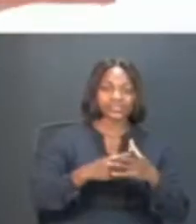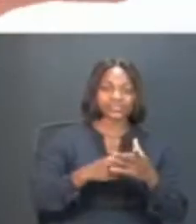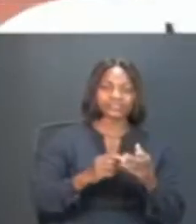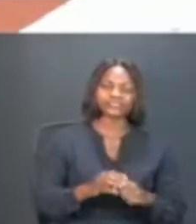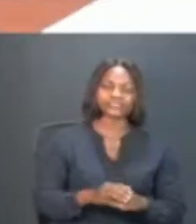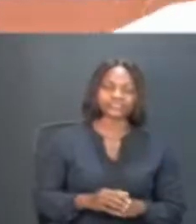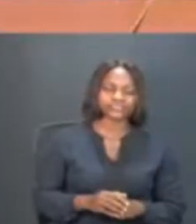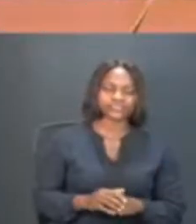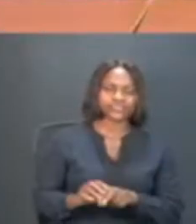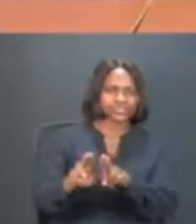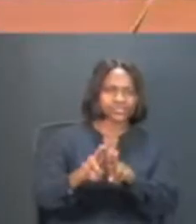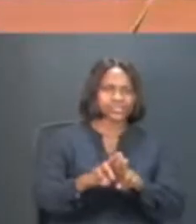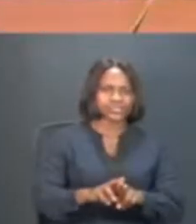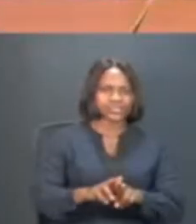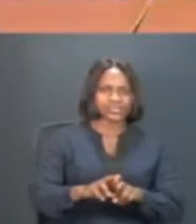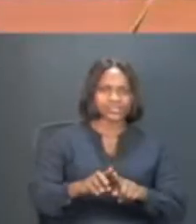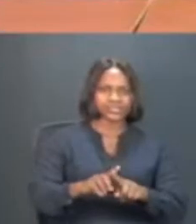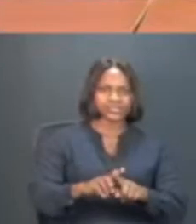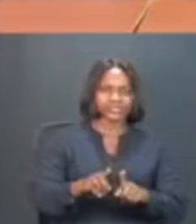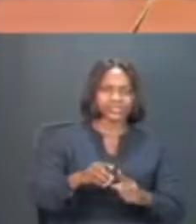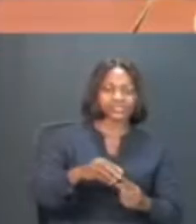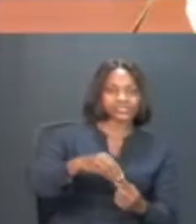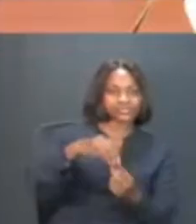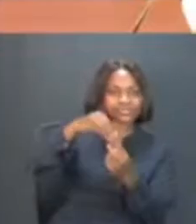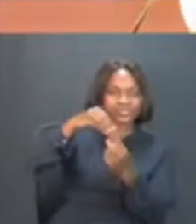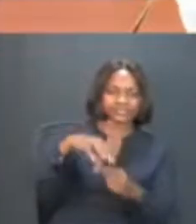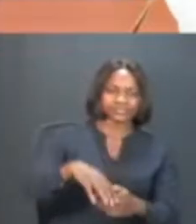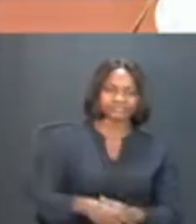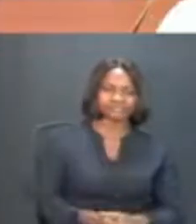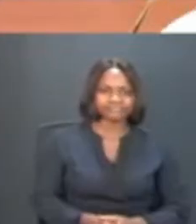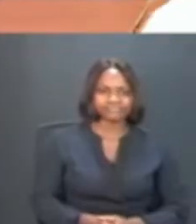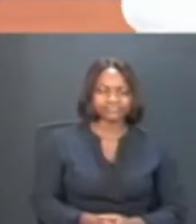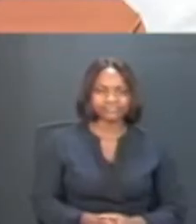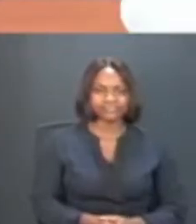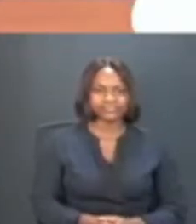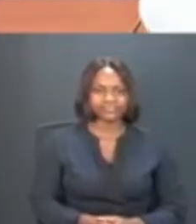Unique. I think a lot has been said, but